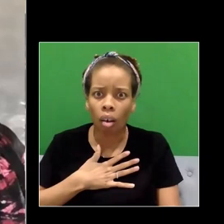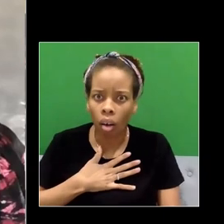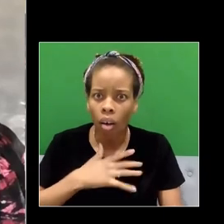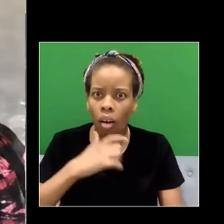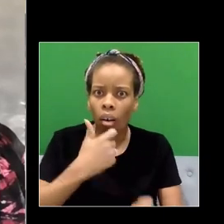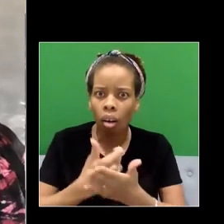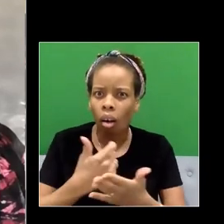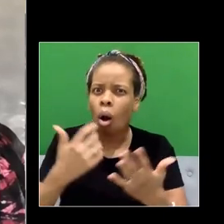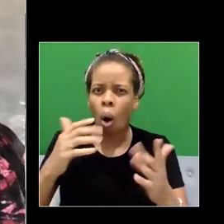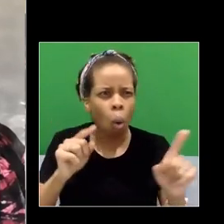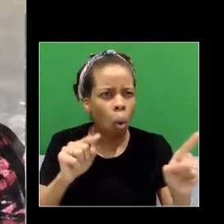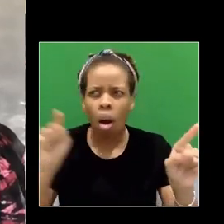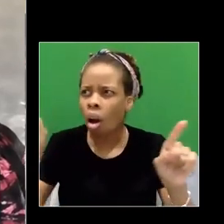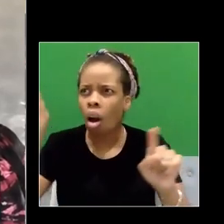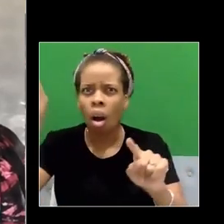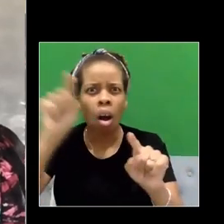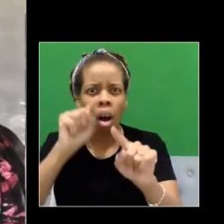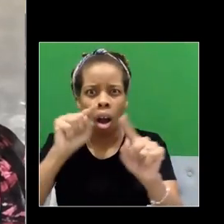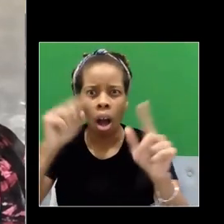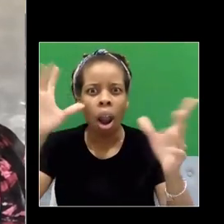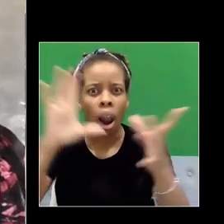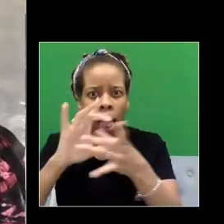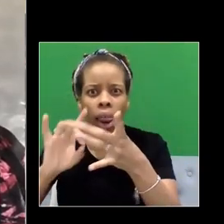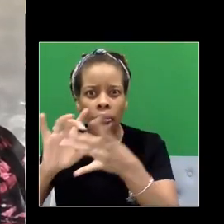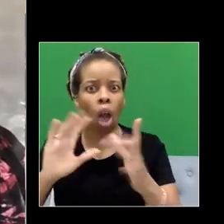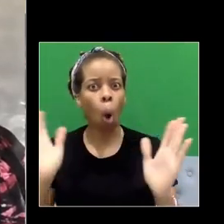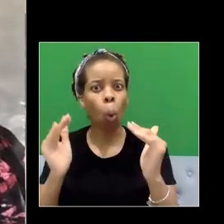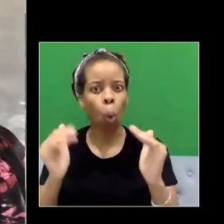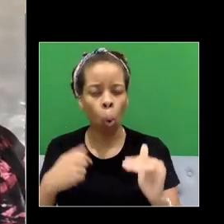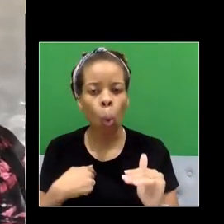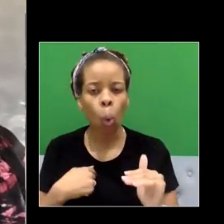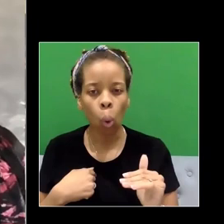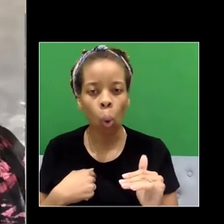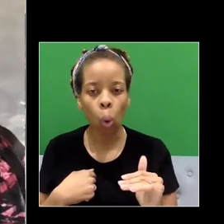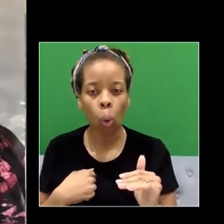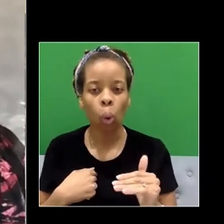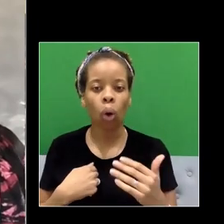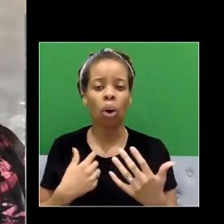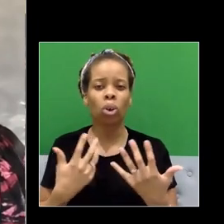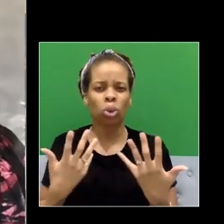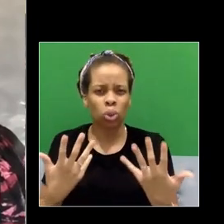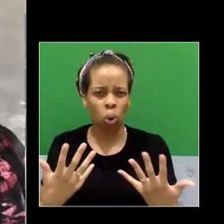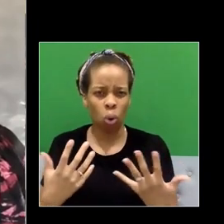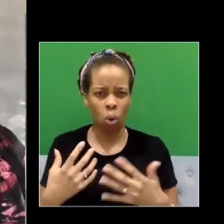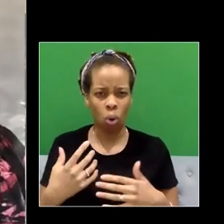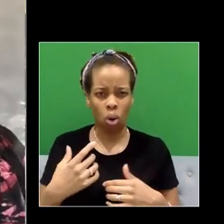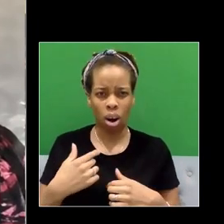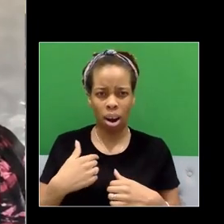makes sense when I think about it in relation to this. And so I think it's about as much as I can say about